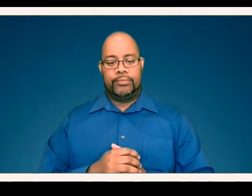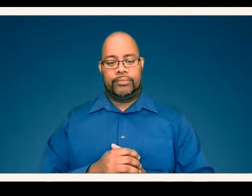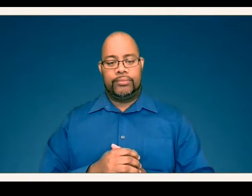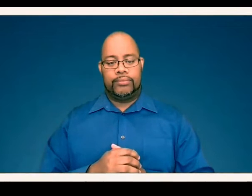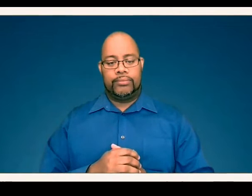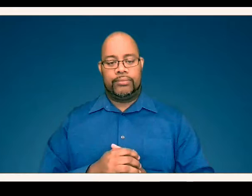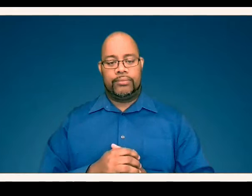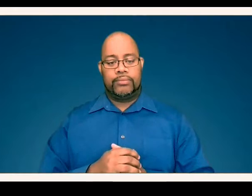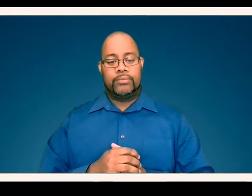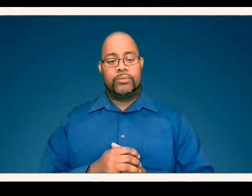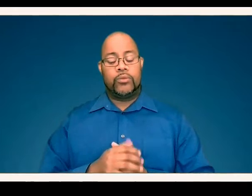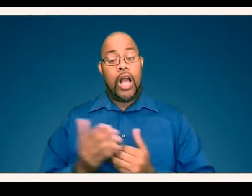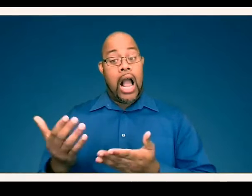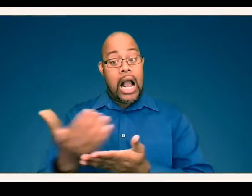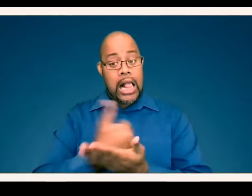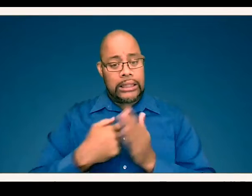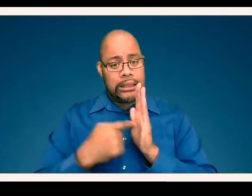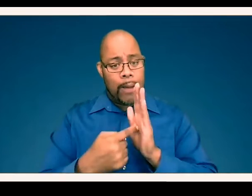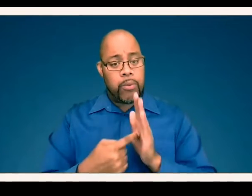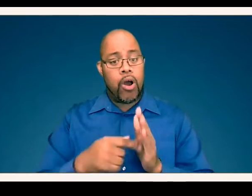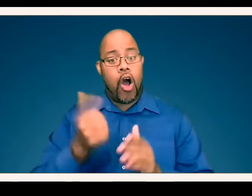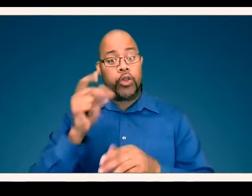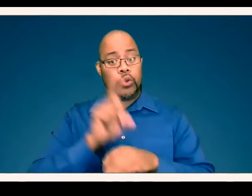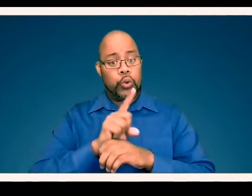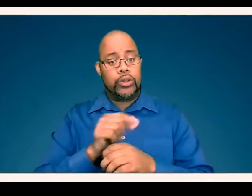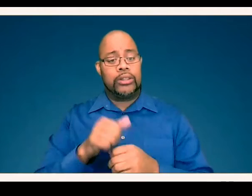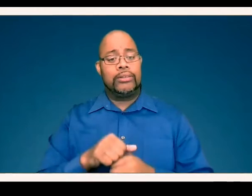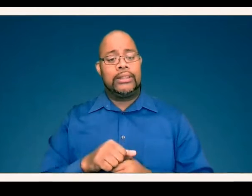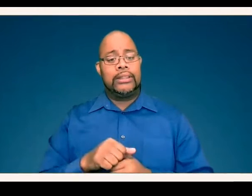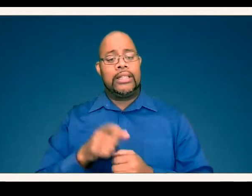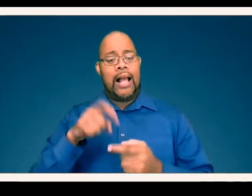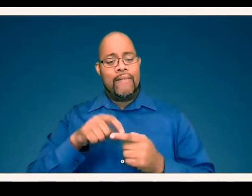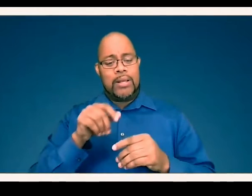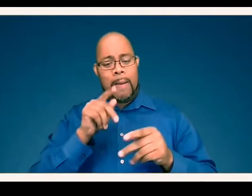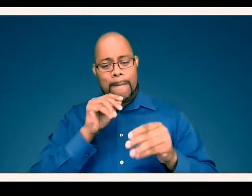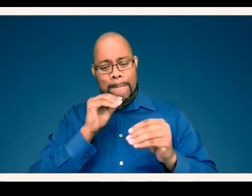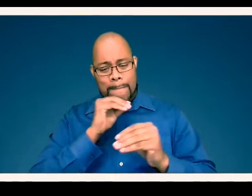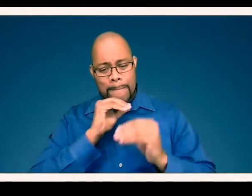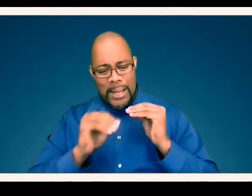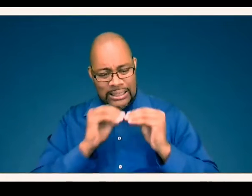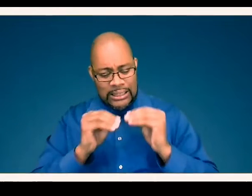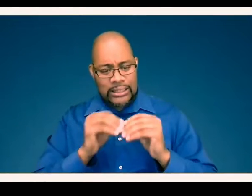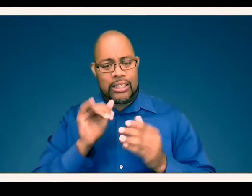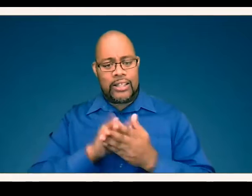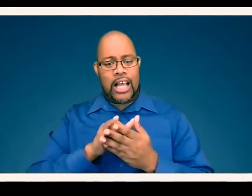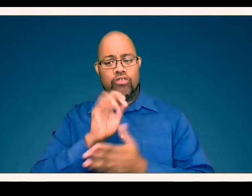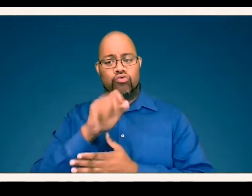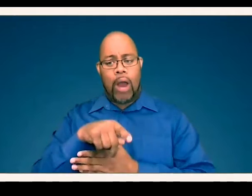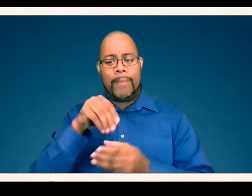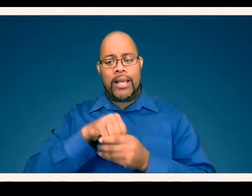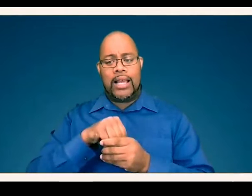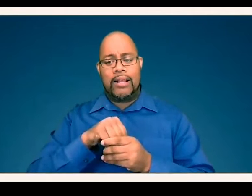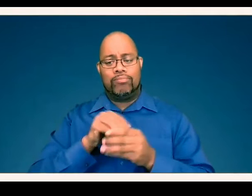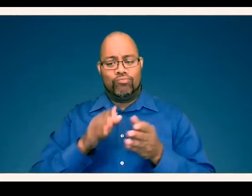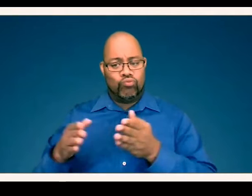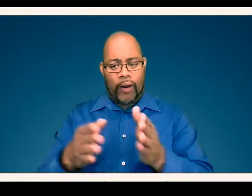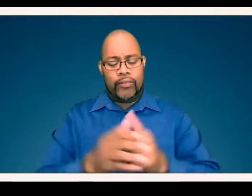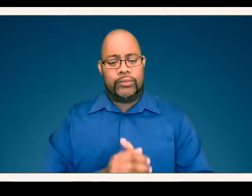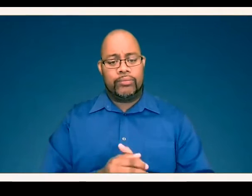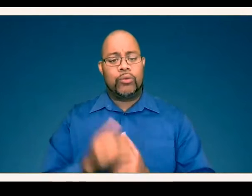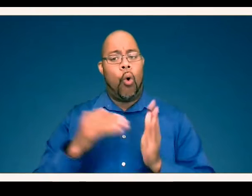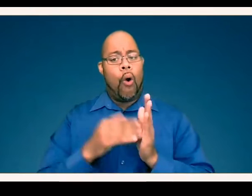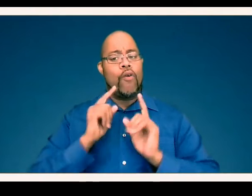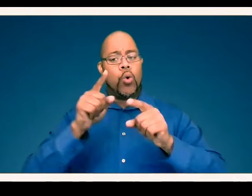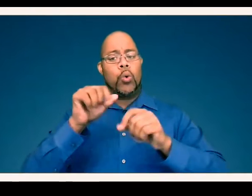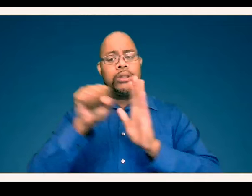On top of collecting and analyzing samples, one of my duties is to facilitate the maintenance of our litter traps we have around Savannah. I also frequently visit